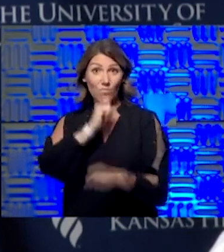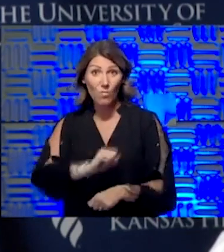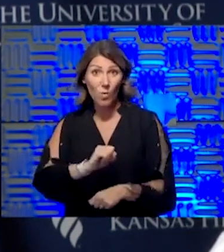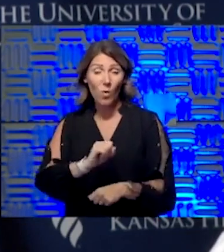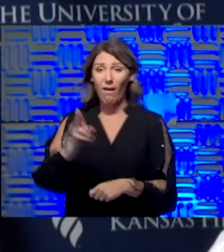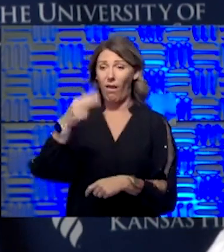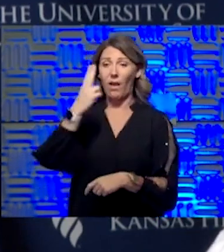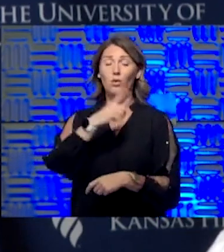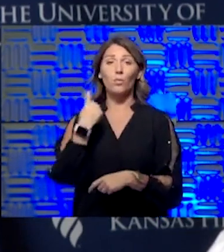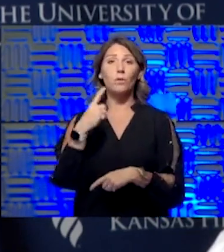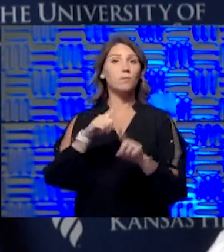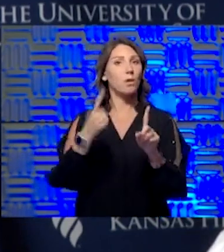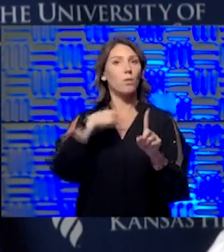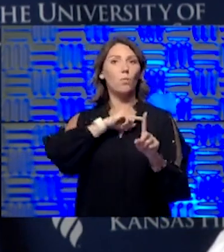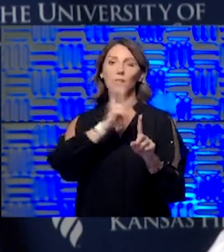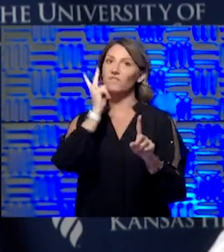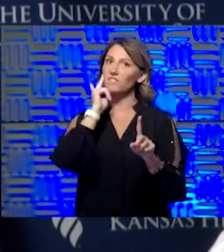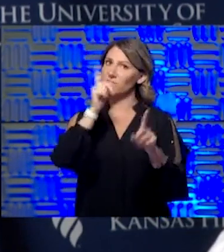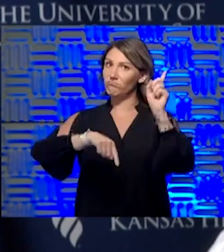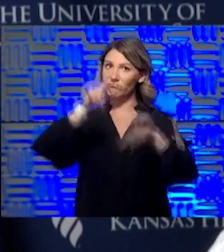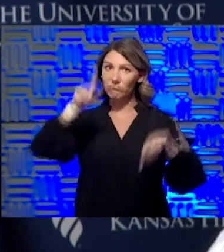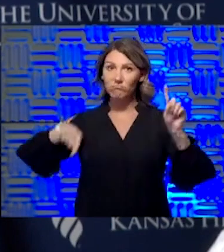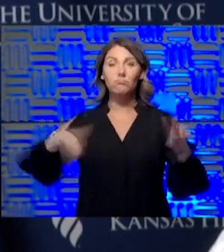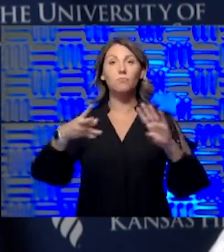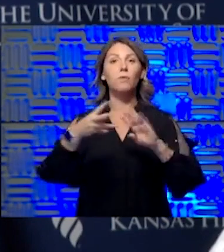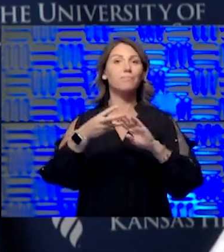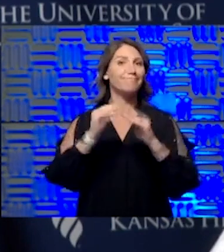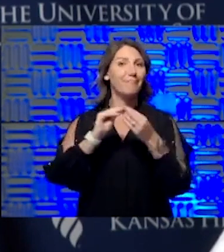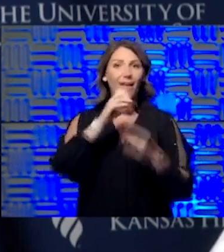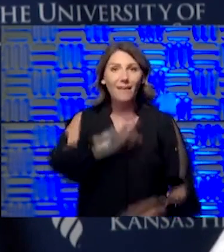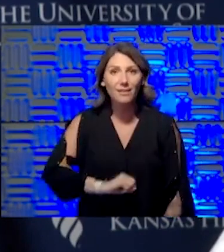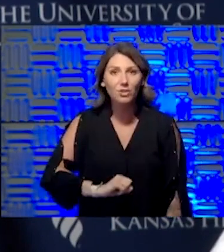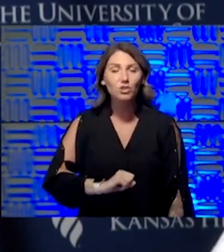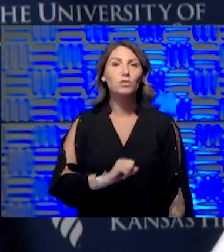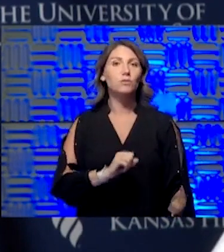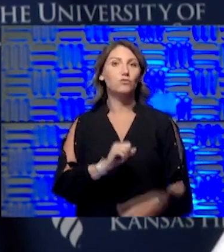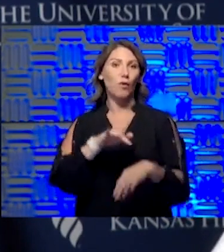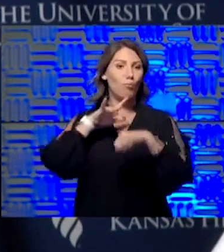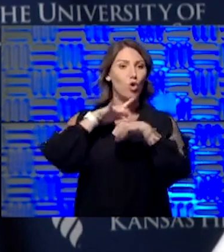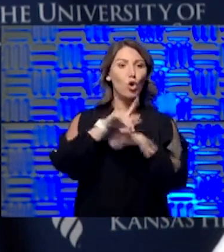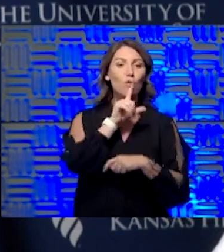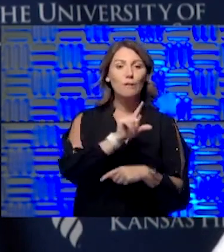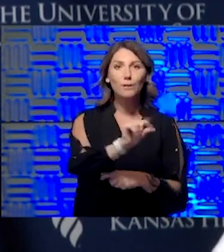We are getting some questions. Let me see what we got this morning.